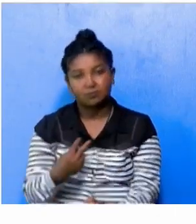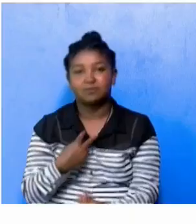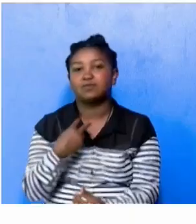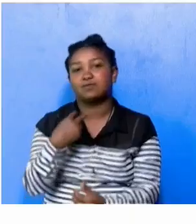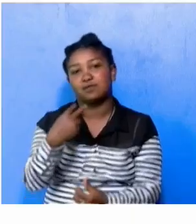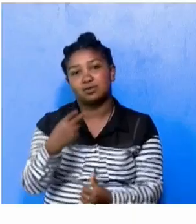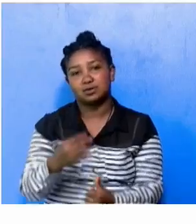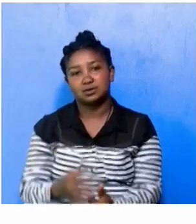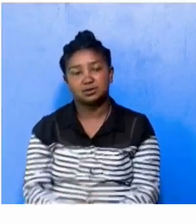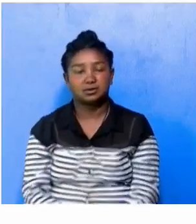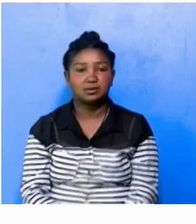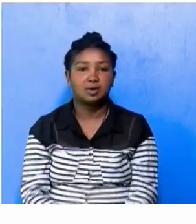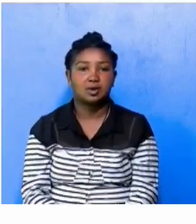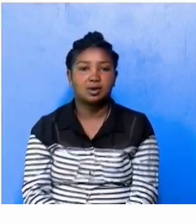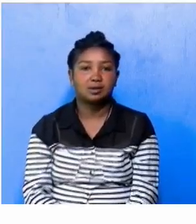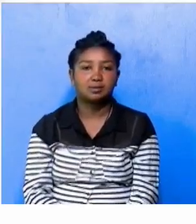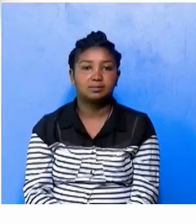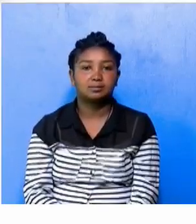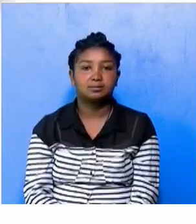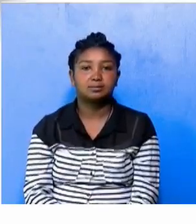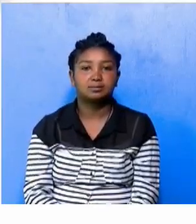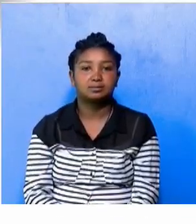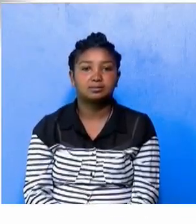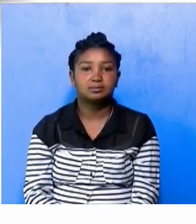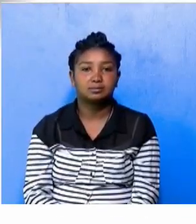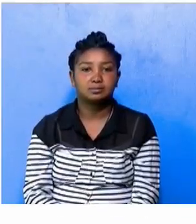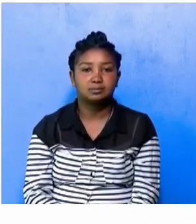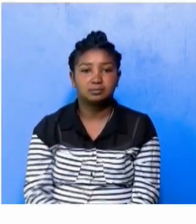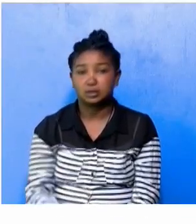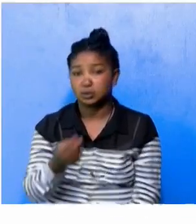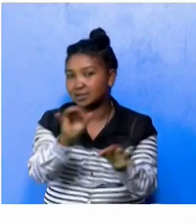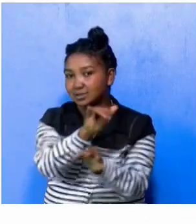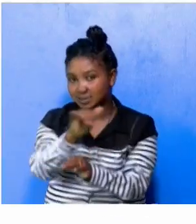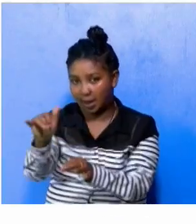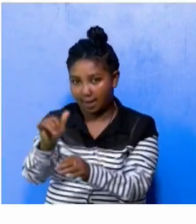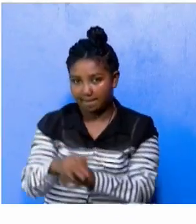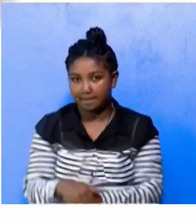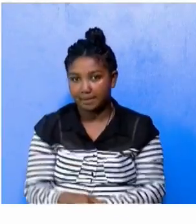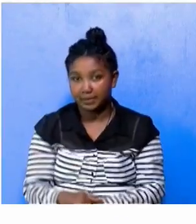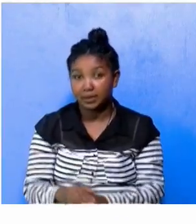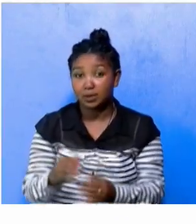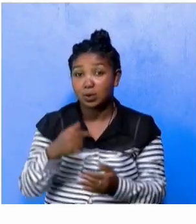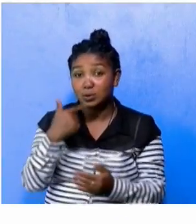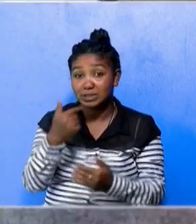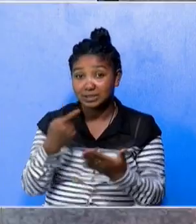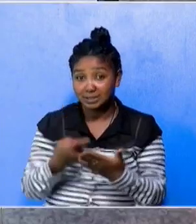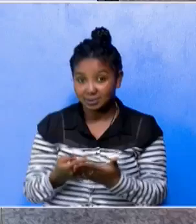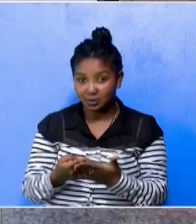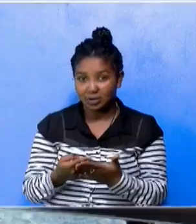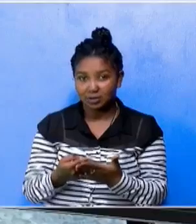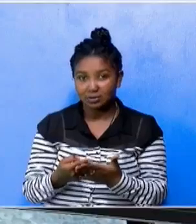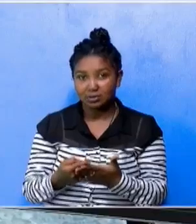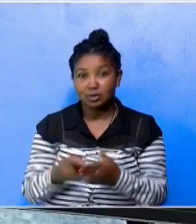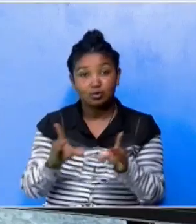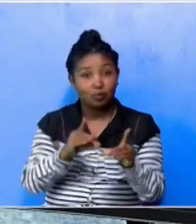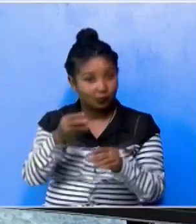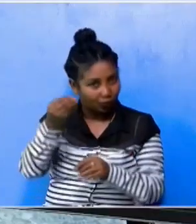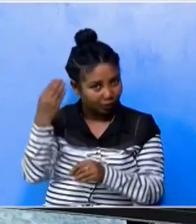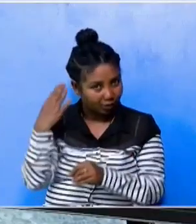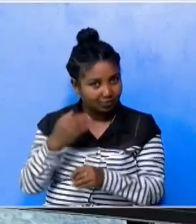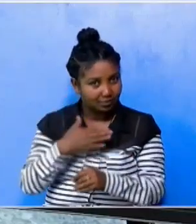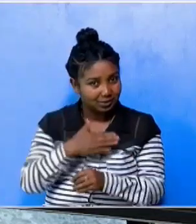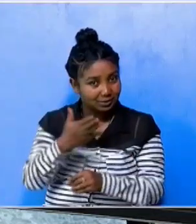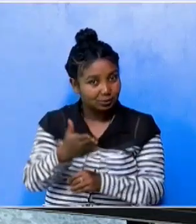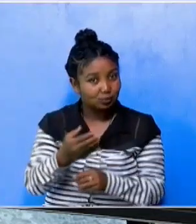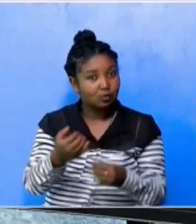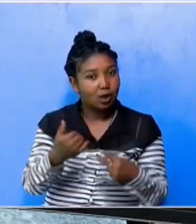Passive voice. Look here. When we are saying this one, don't forget, please.